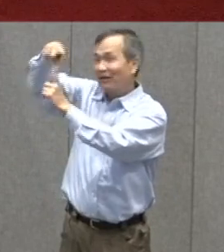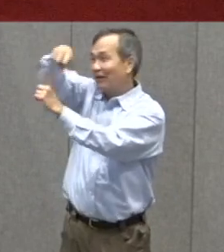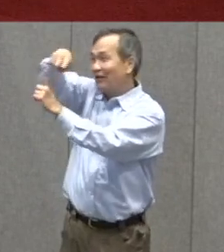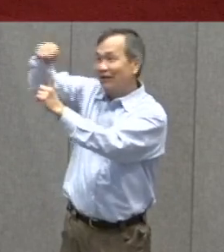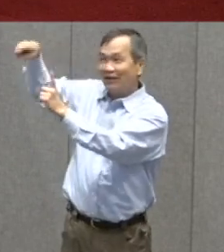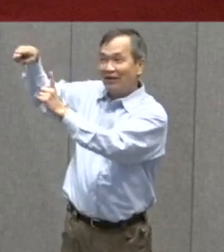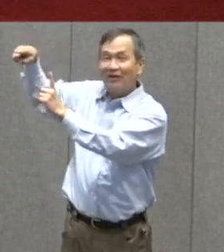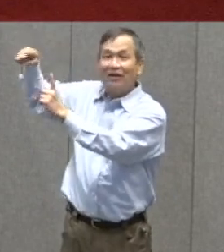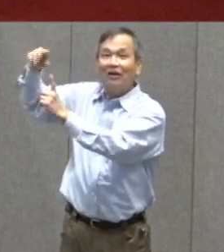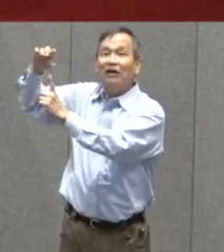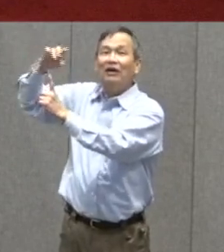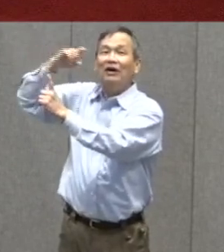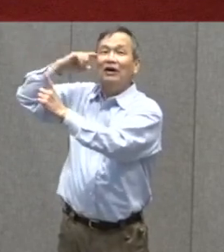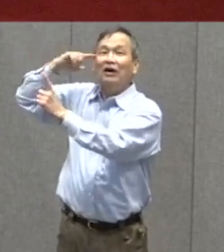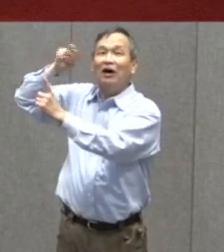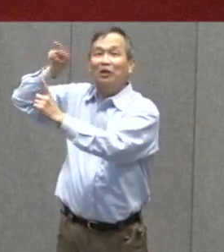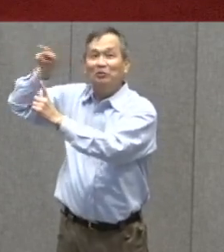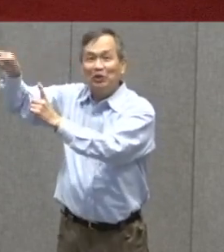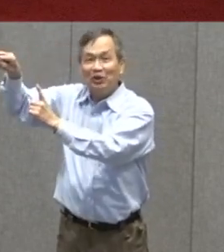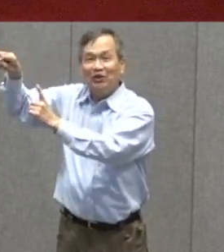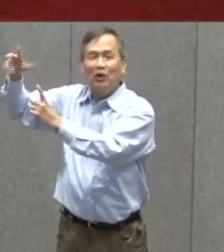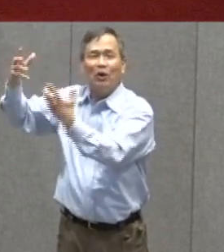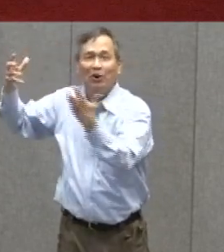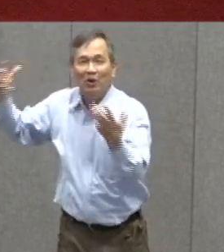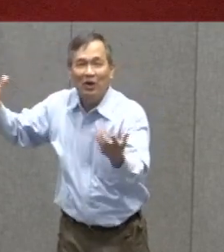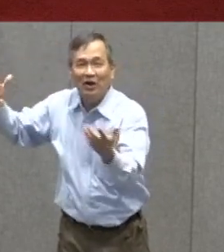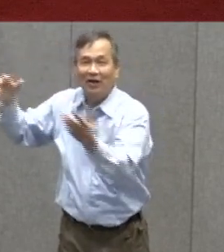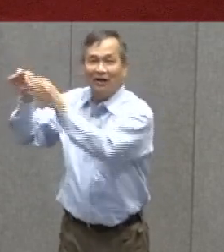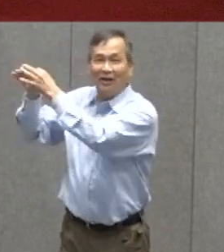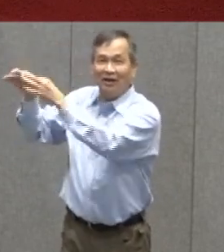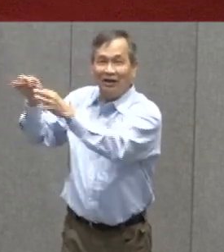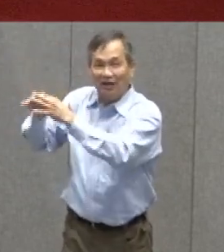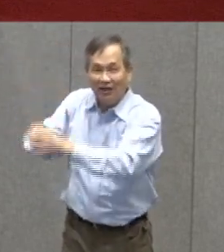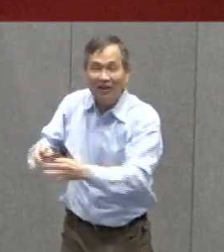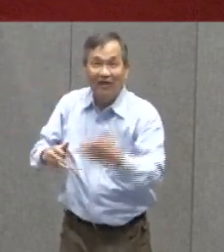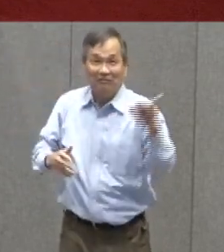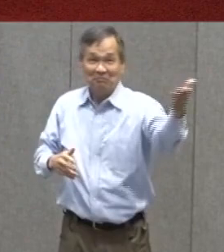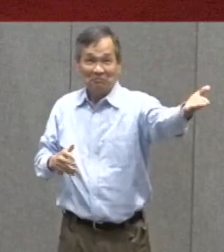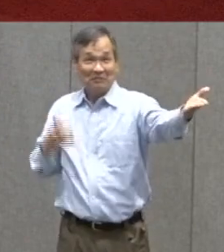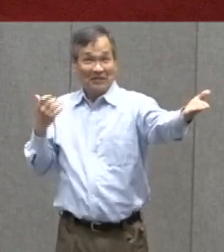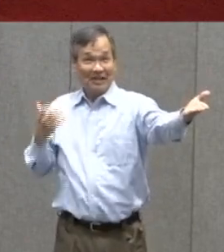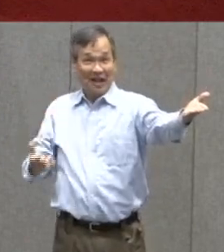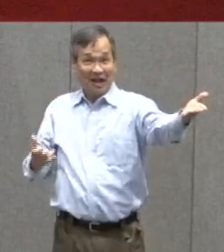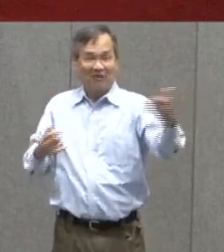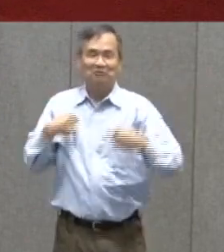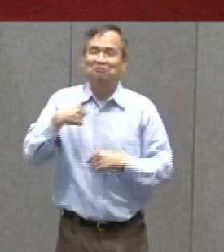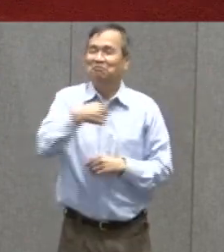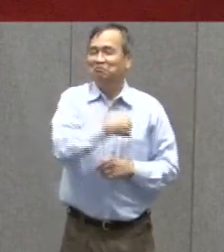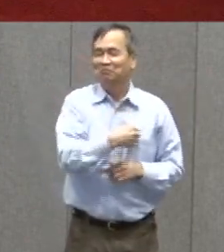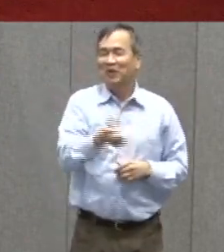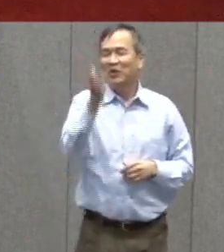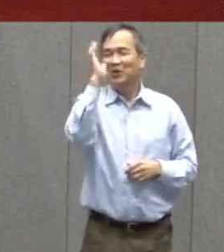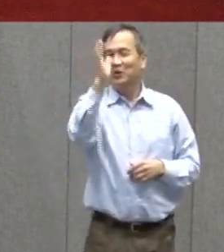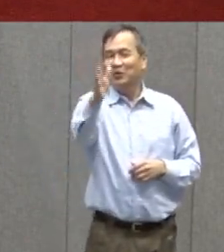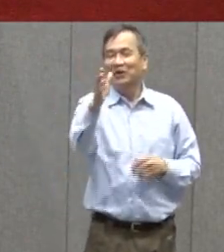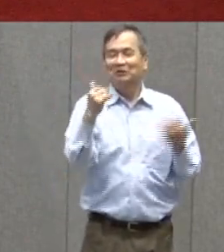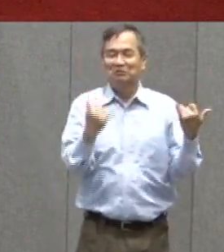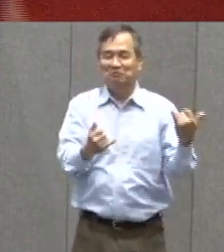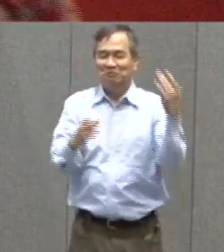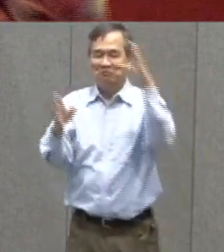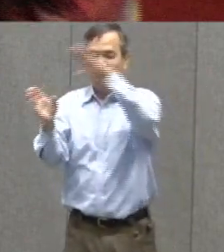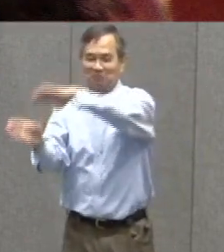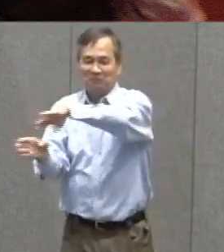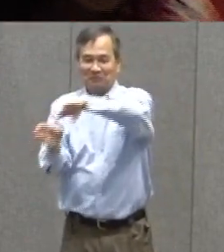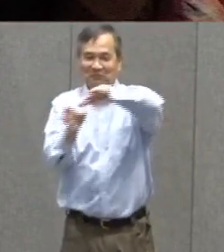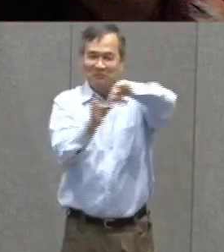observing, okay? So these are our observations. So now we will be moving